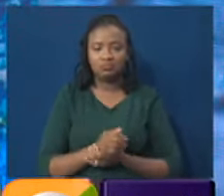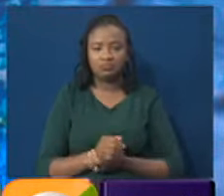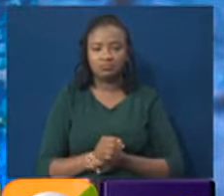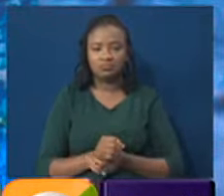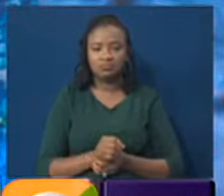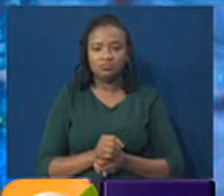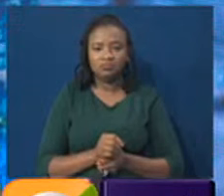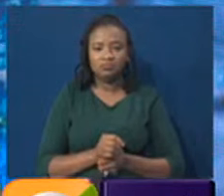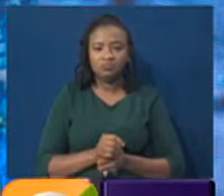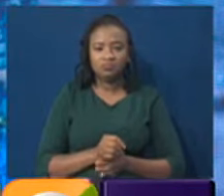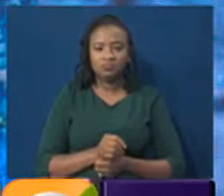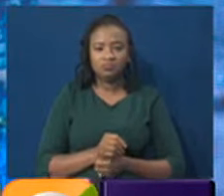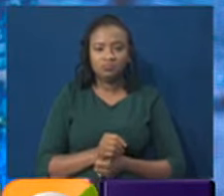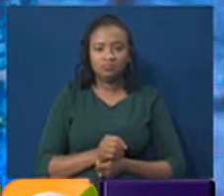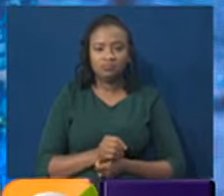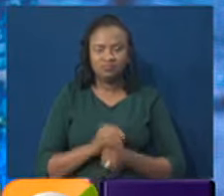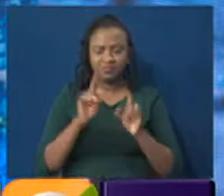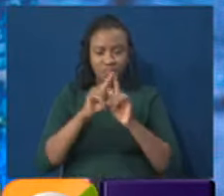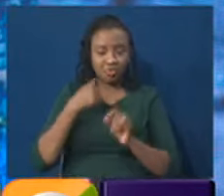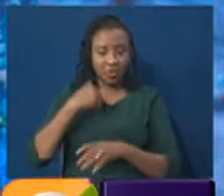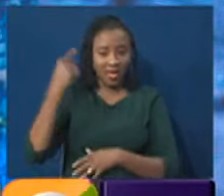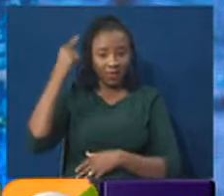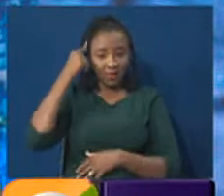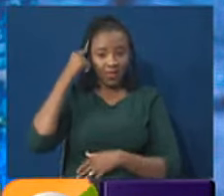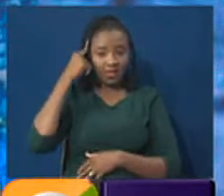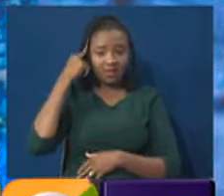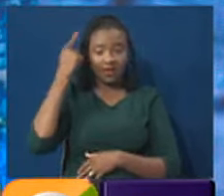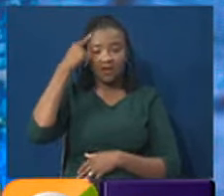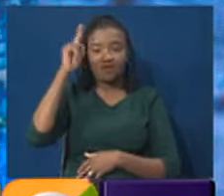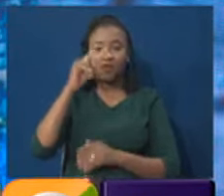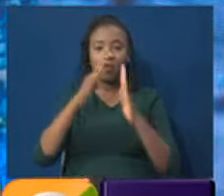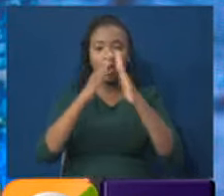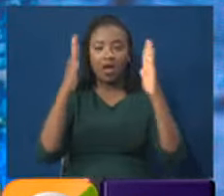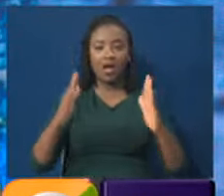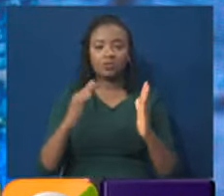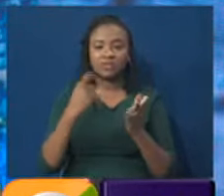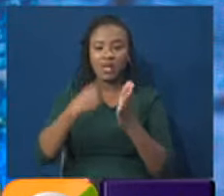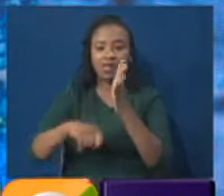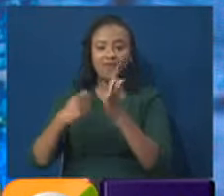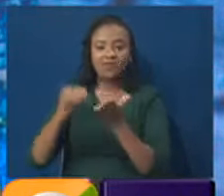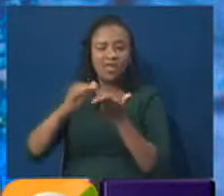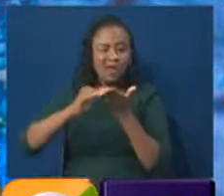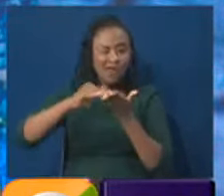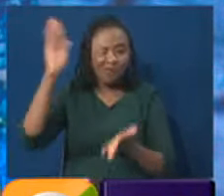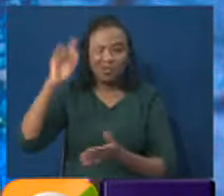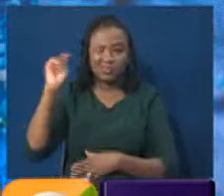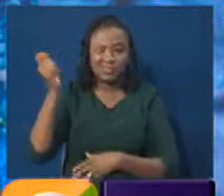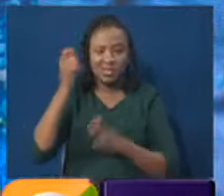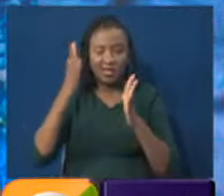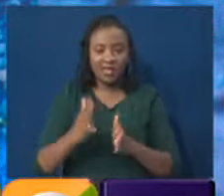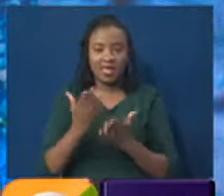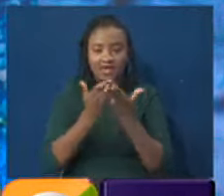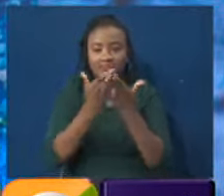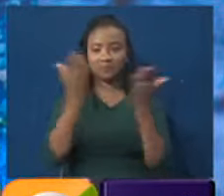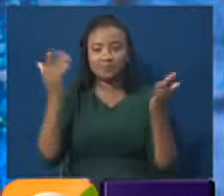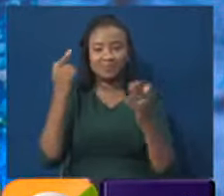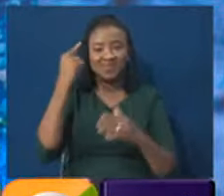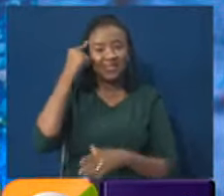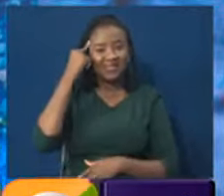effect. And I think, especially with regard to the housing levy, most Kenyans were thinking, and I have the data, but I don't have time to look